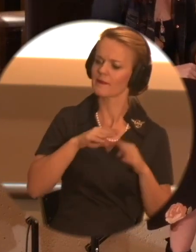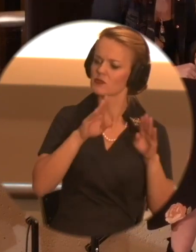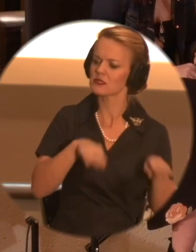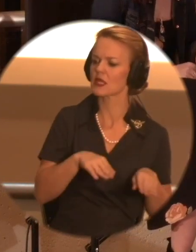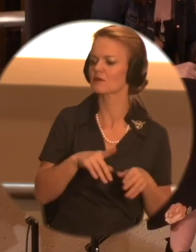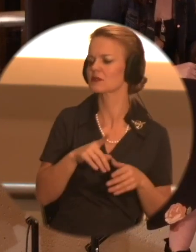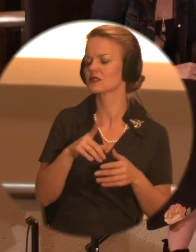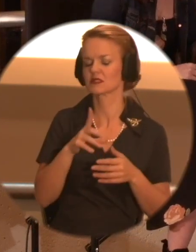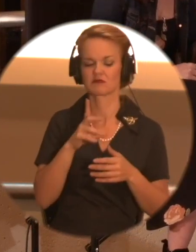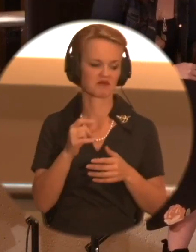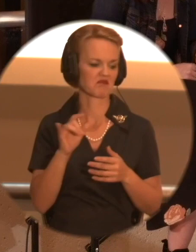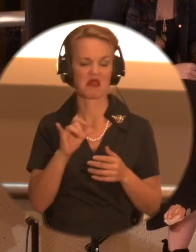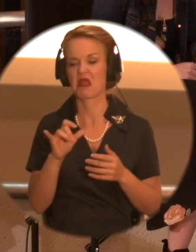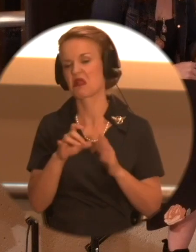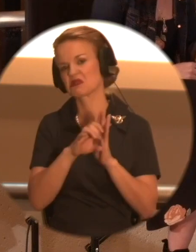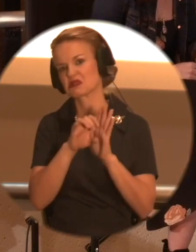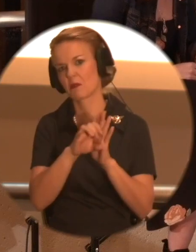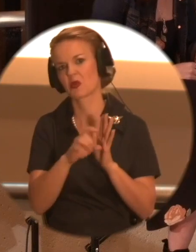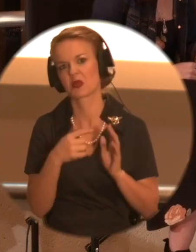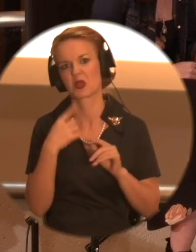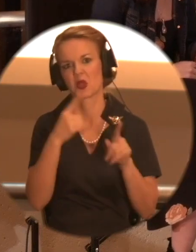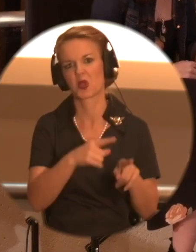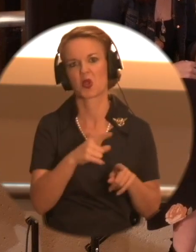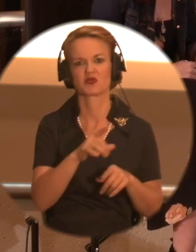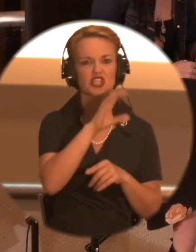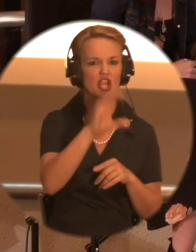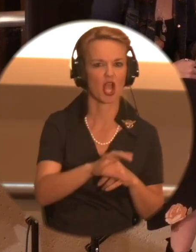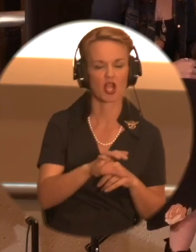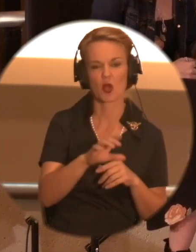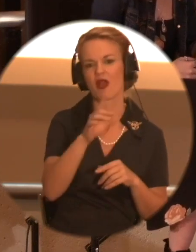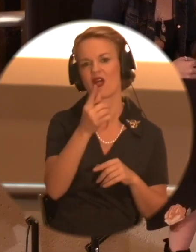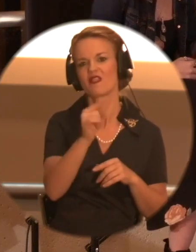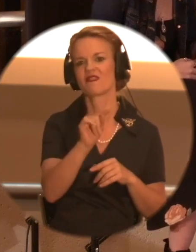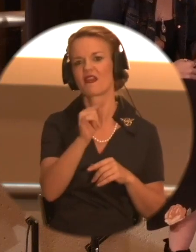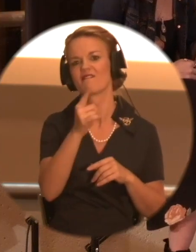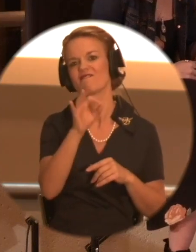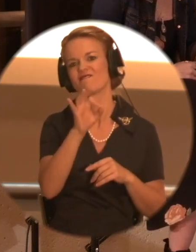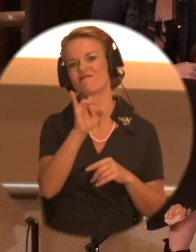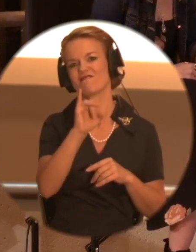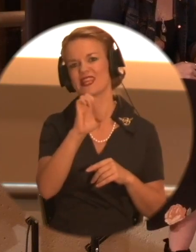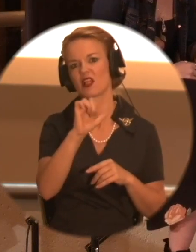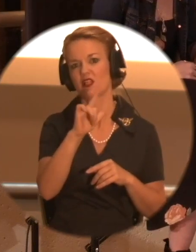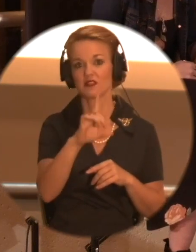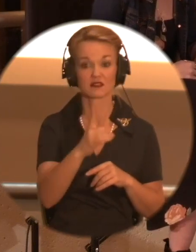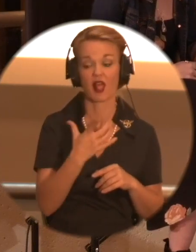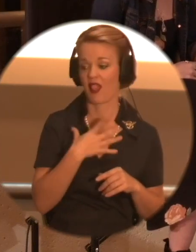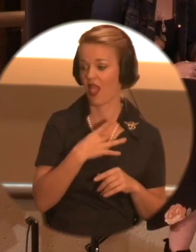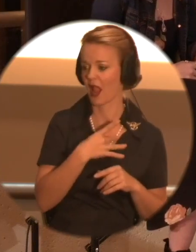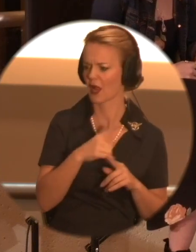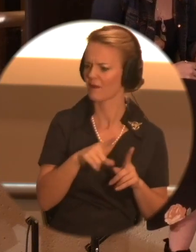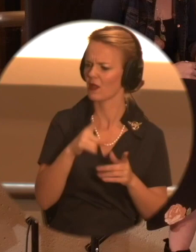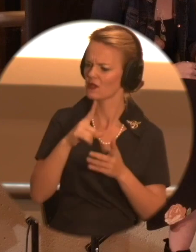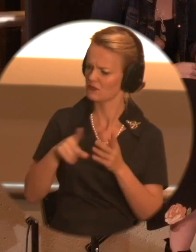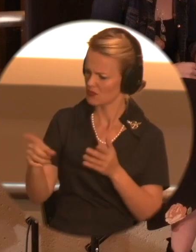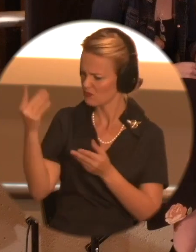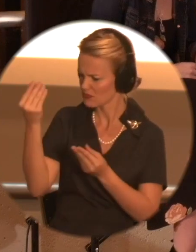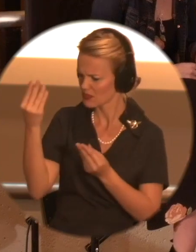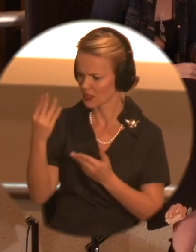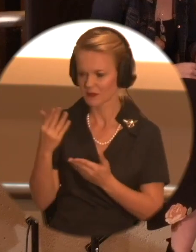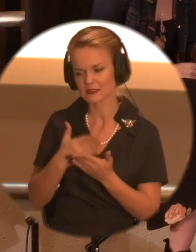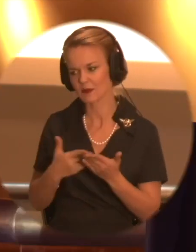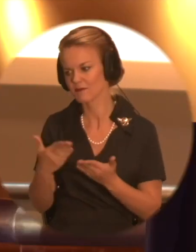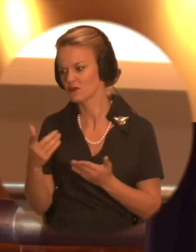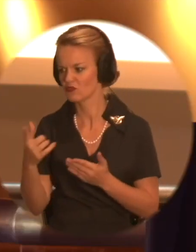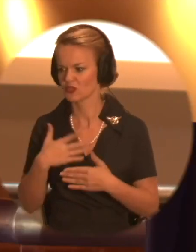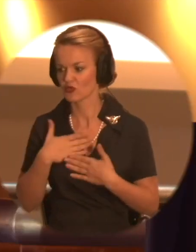the Field in Chicago, I go to often. Yeah, totally. I love the Field. So things like that. So I want to find you to give me the insights for this I now. went